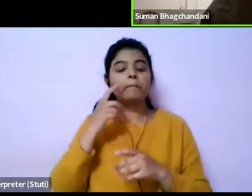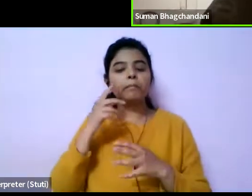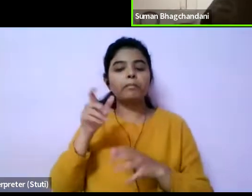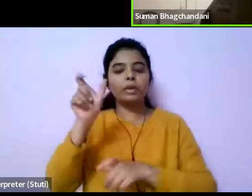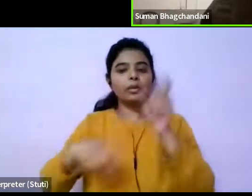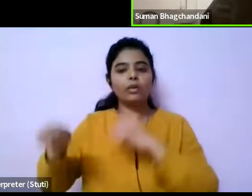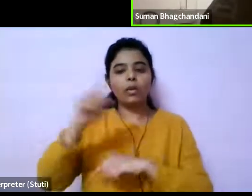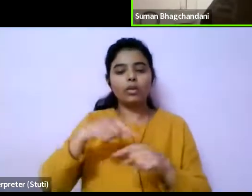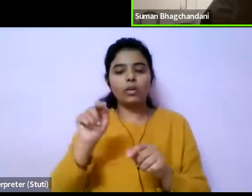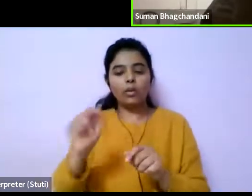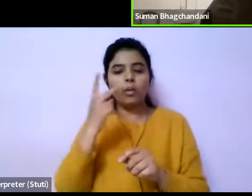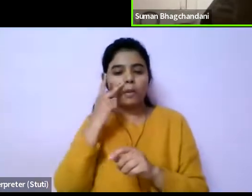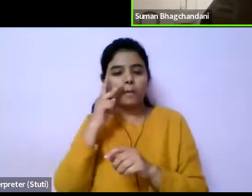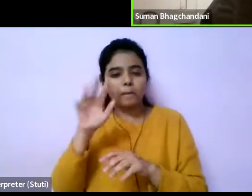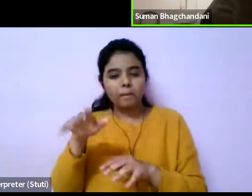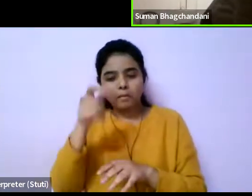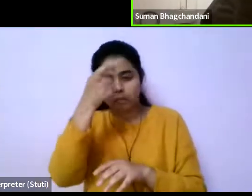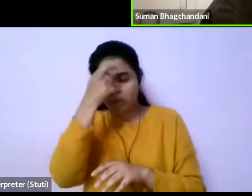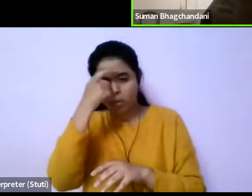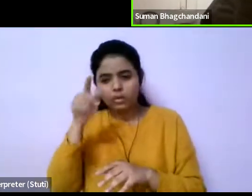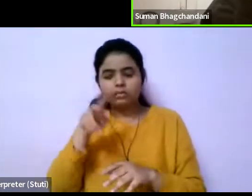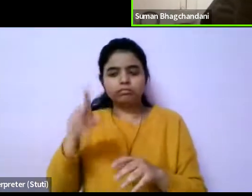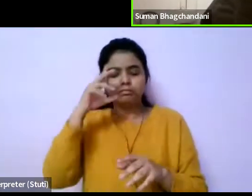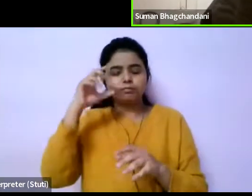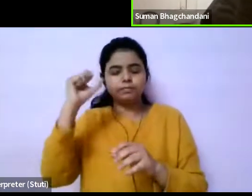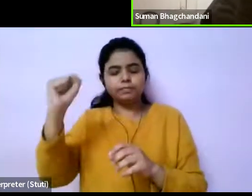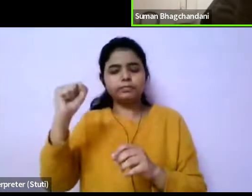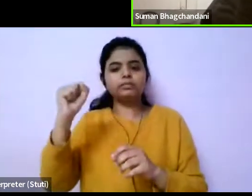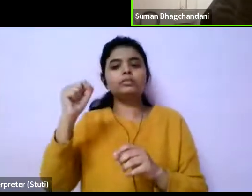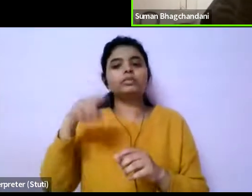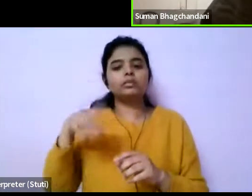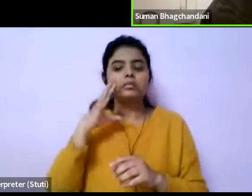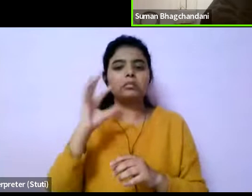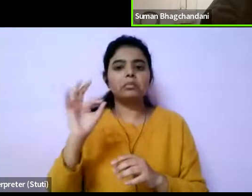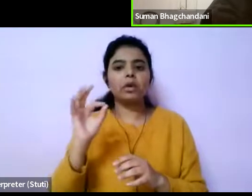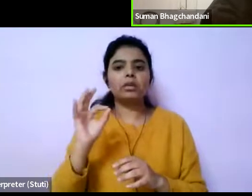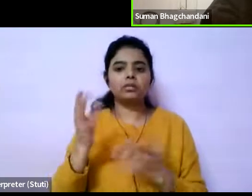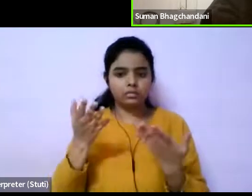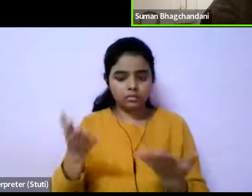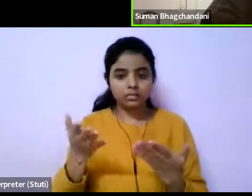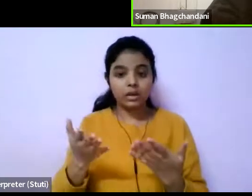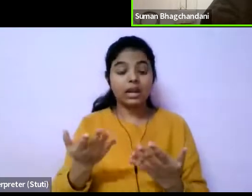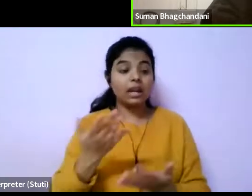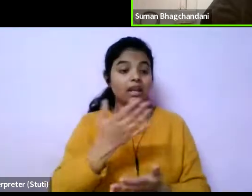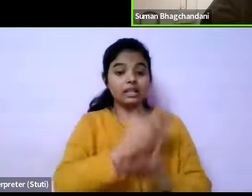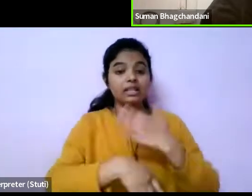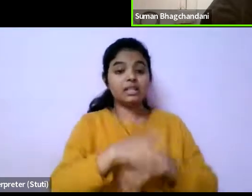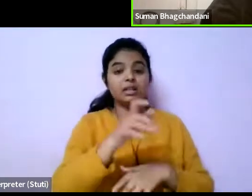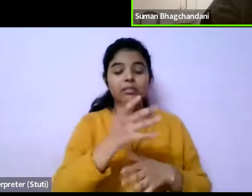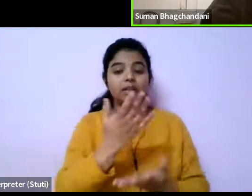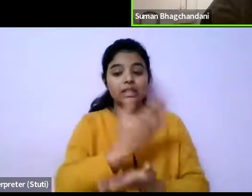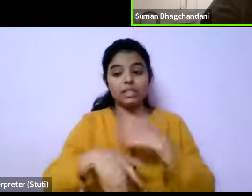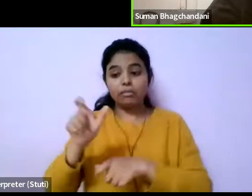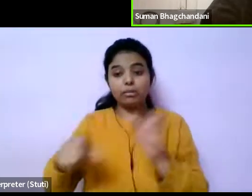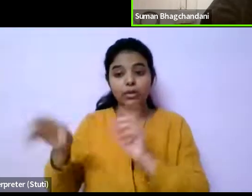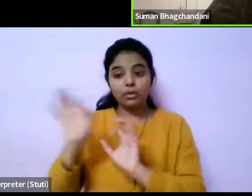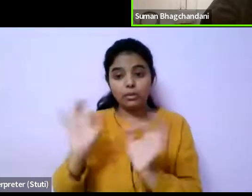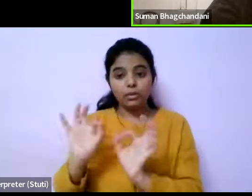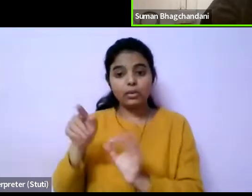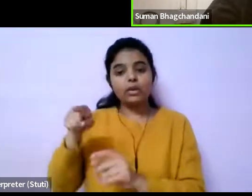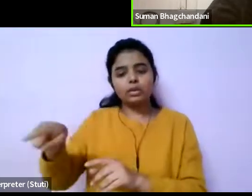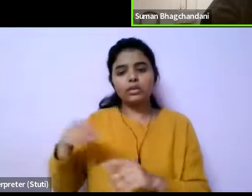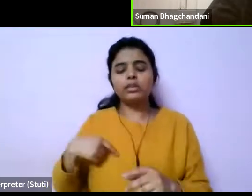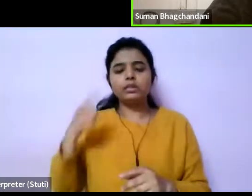optical disability, a referential visual memory is absent. And so unlike non-disabled dancers, they have to rely on tactile learning and